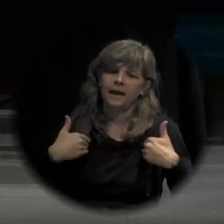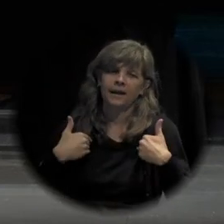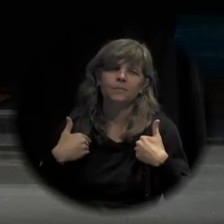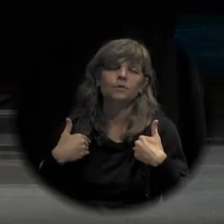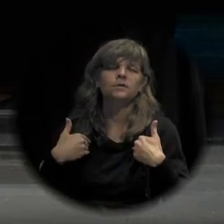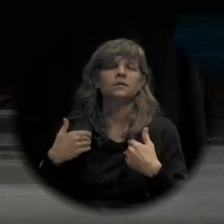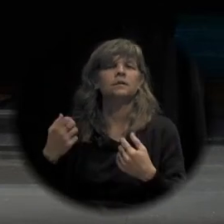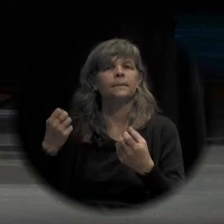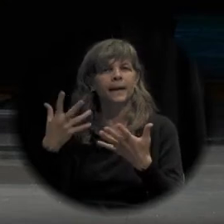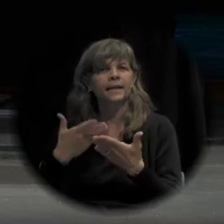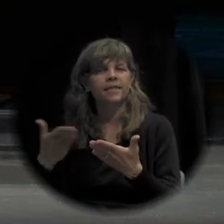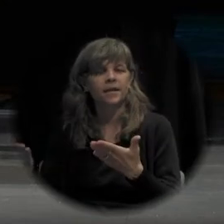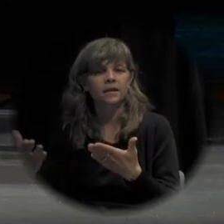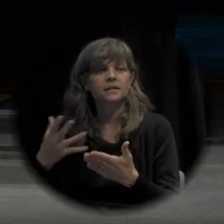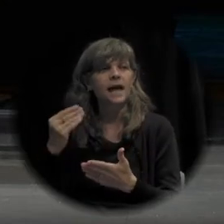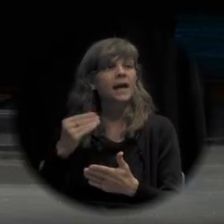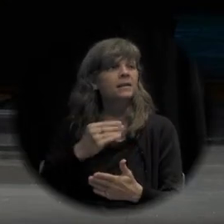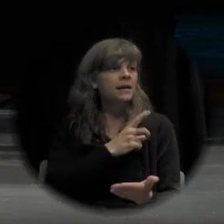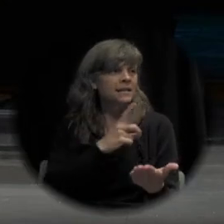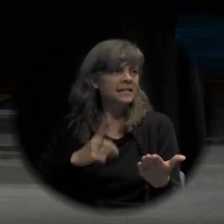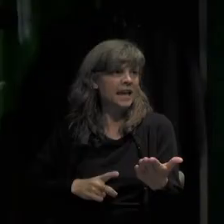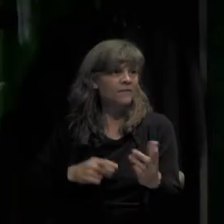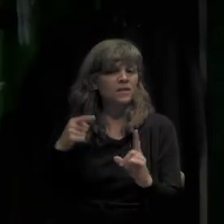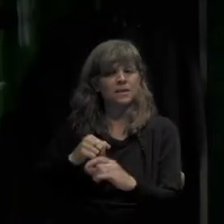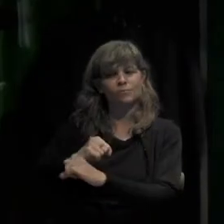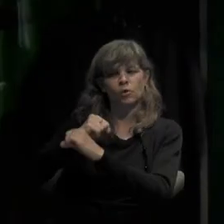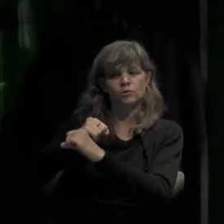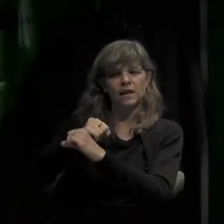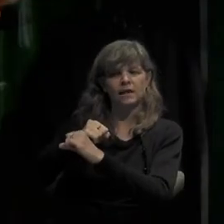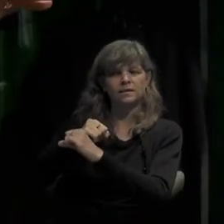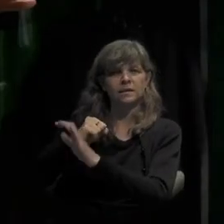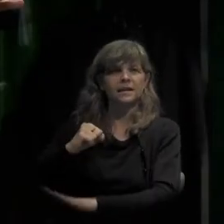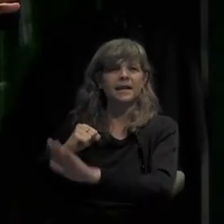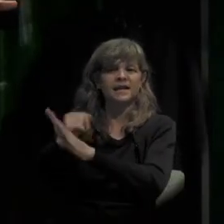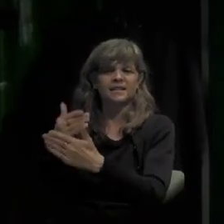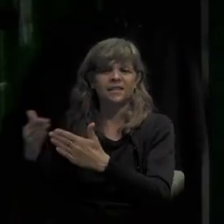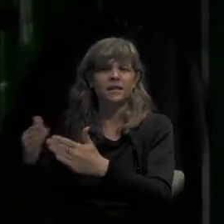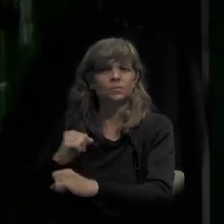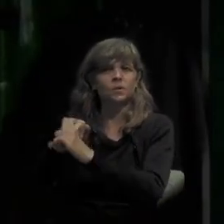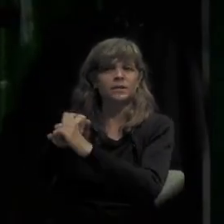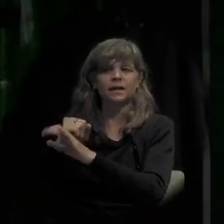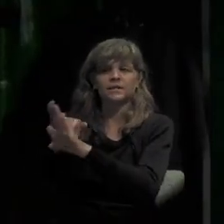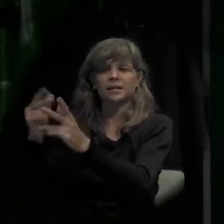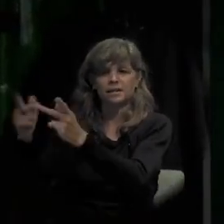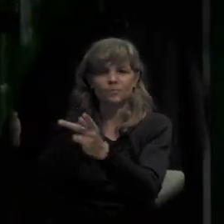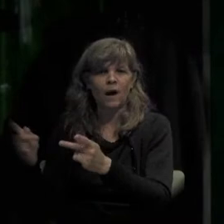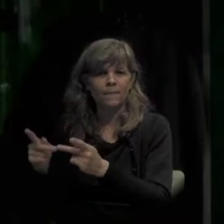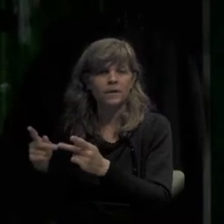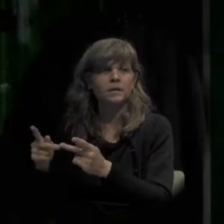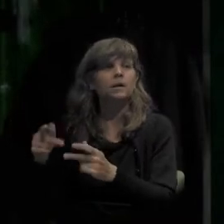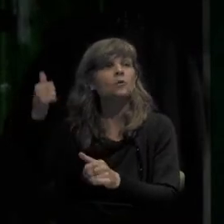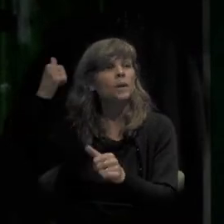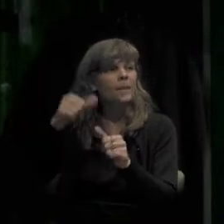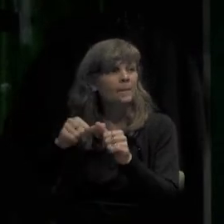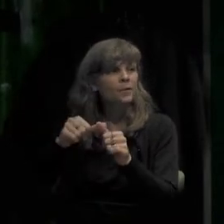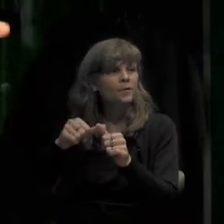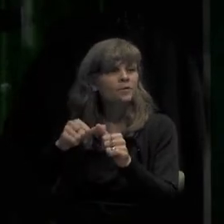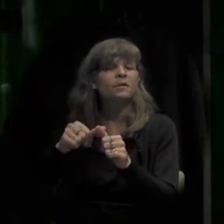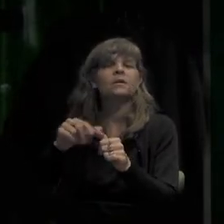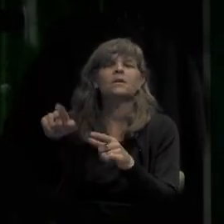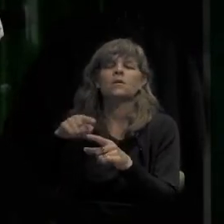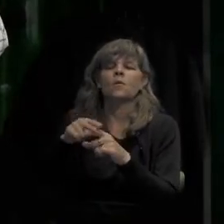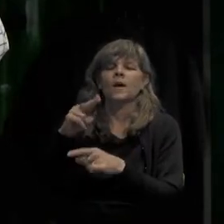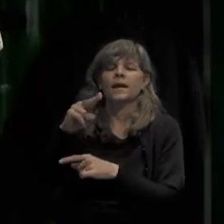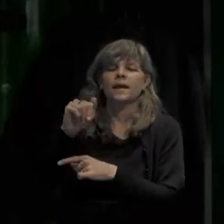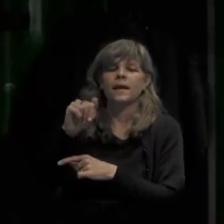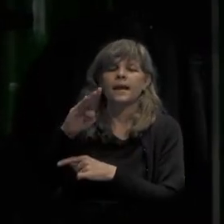care of him. And David is protecting them all. And when sheep shearing time comes and Nabal is reaping